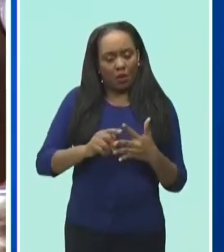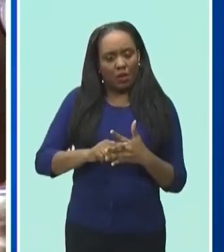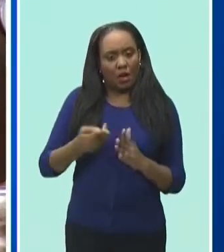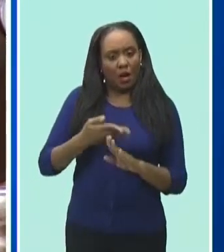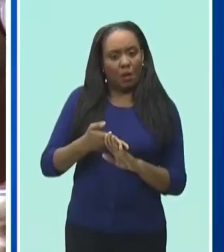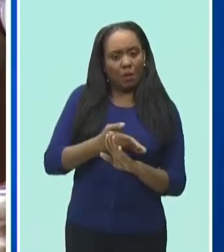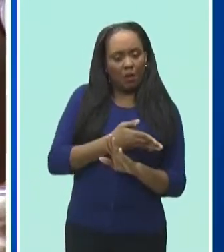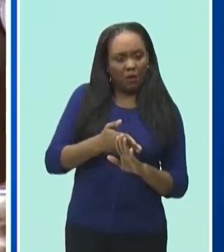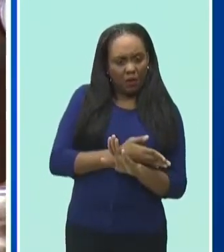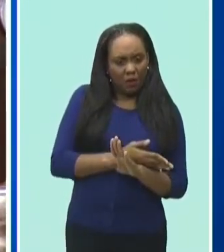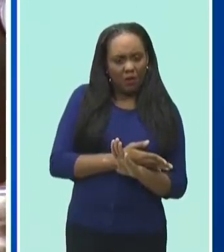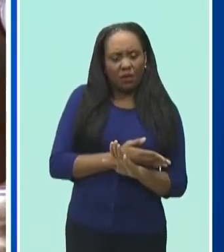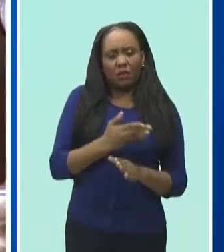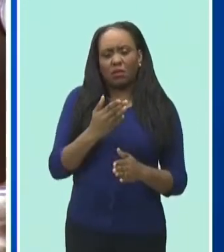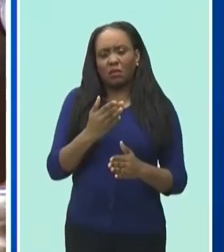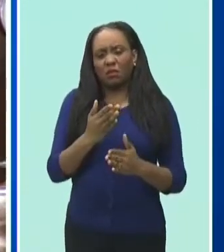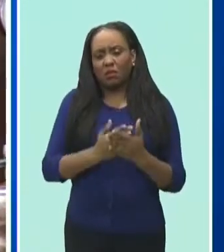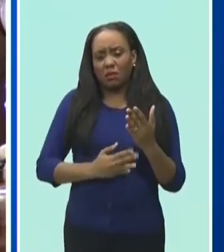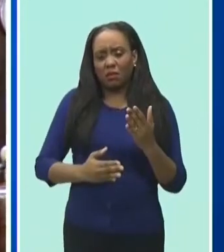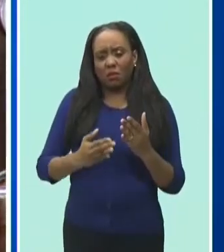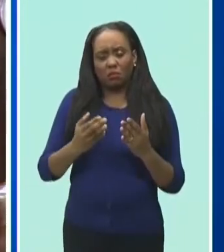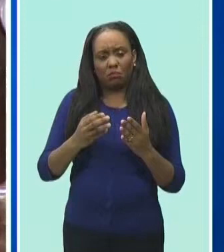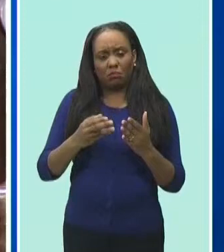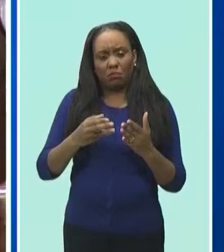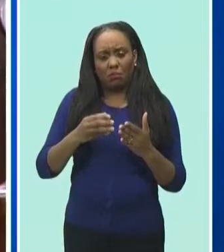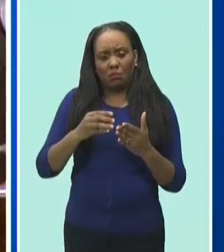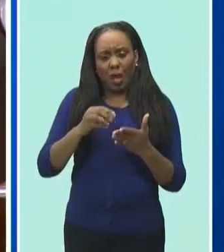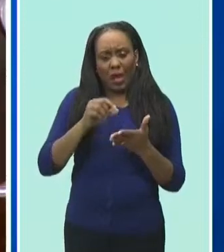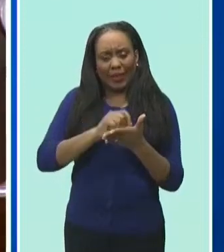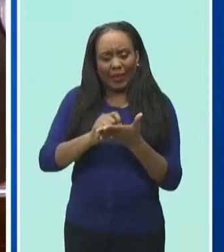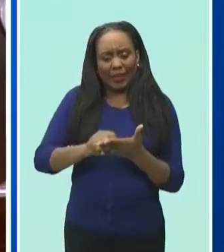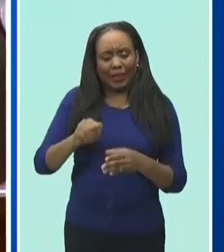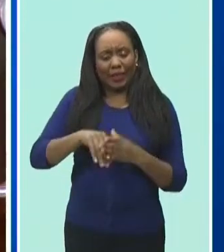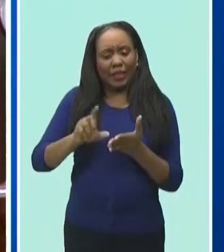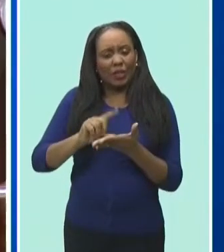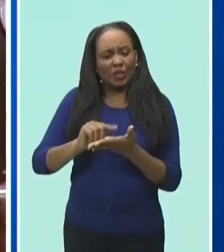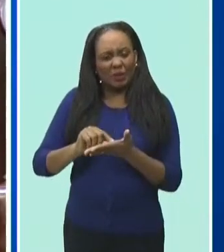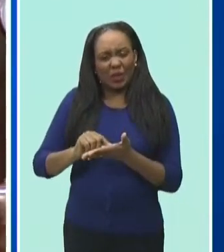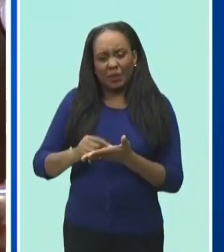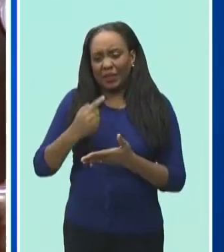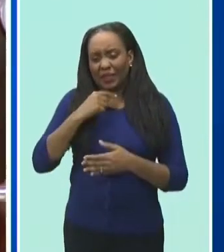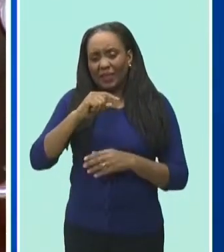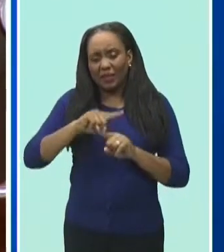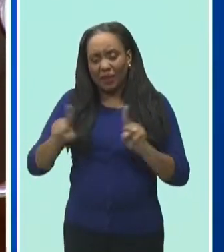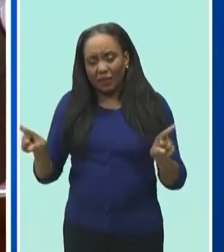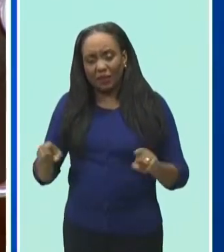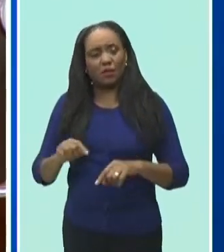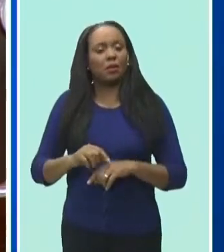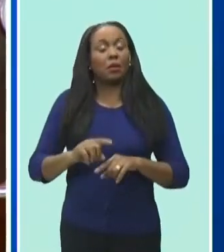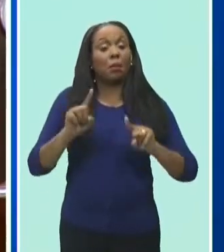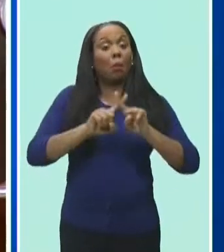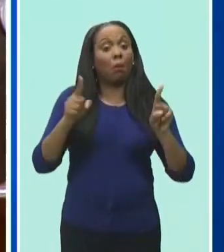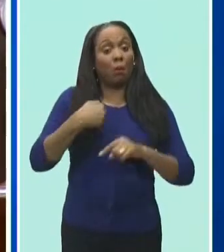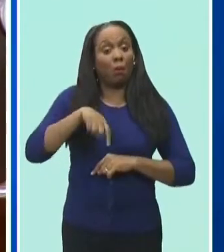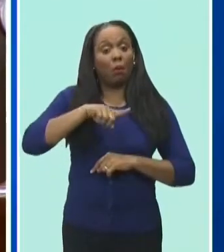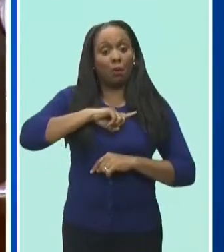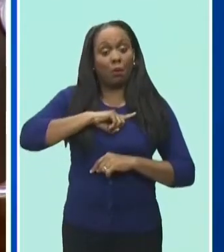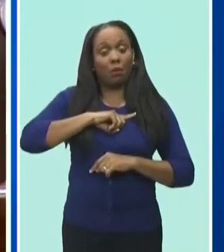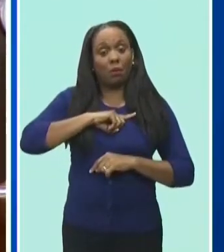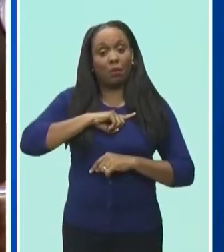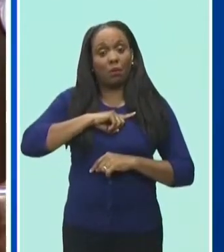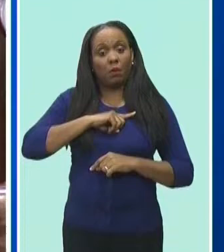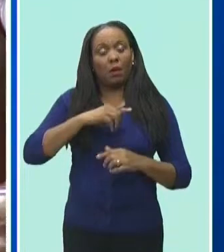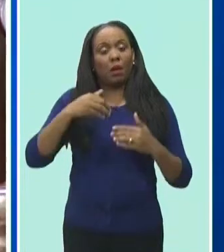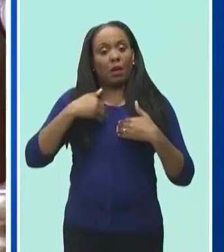press. And this resolution is just putting Visions Limited, having got the